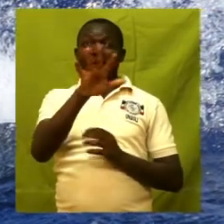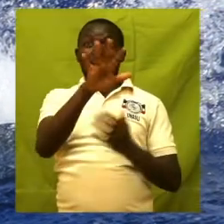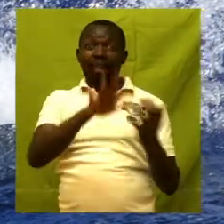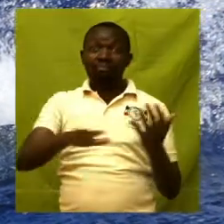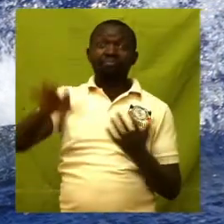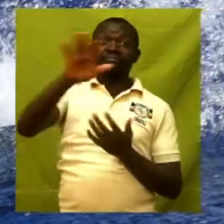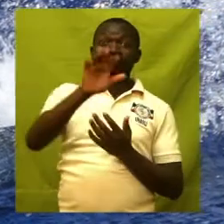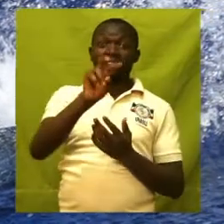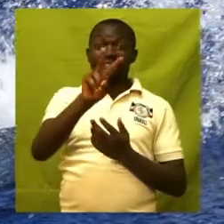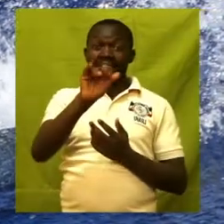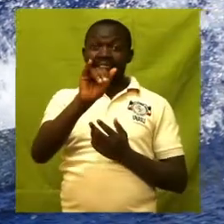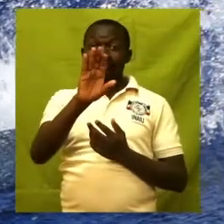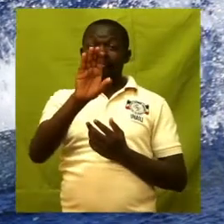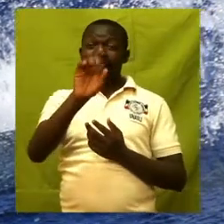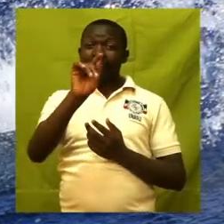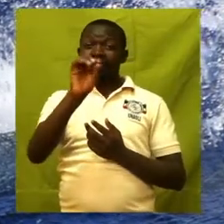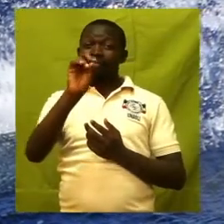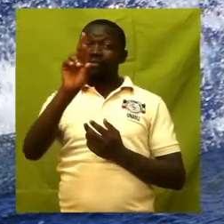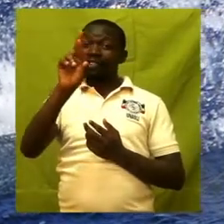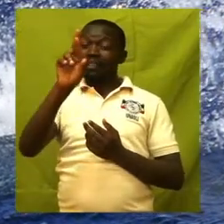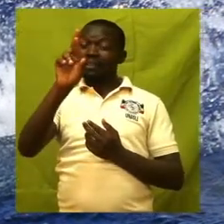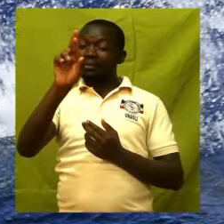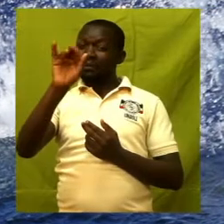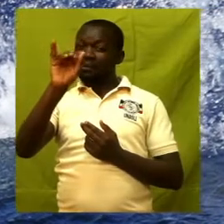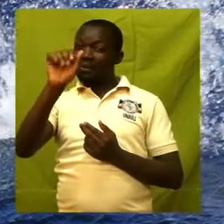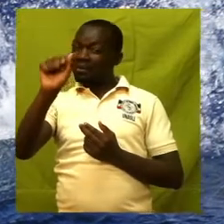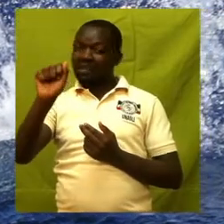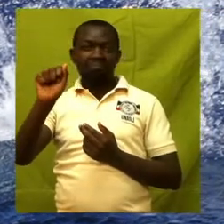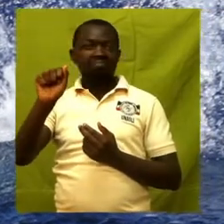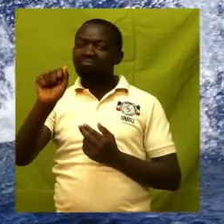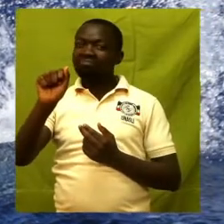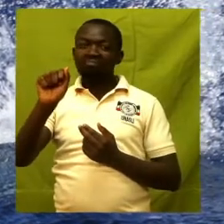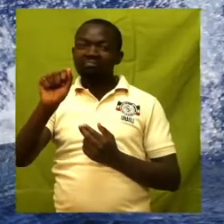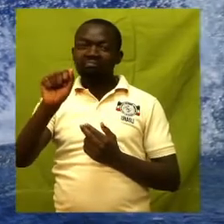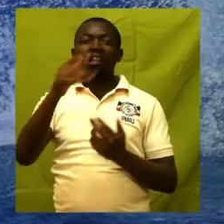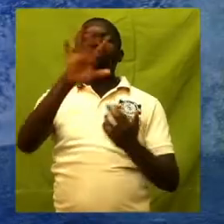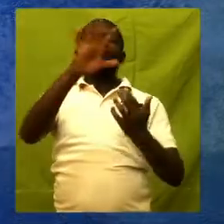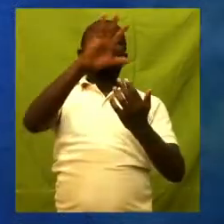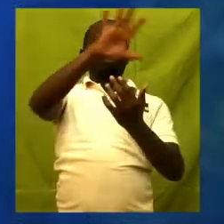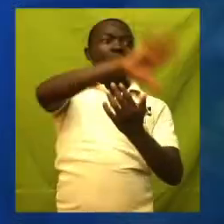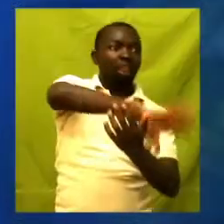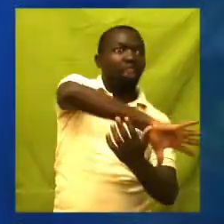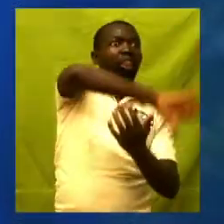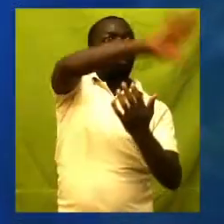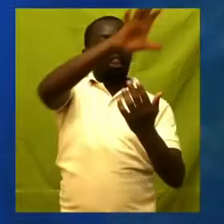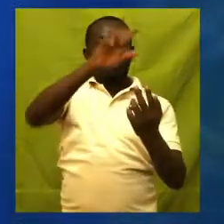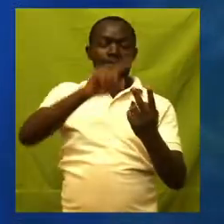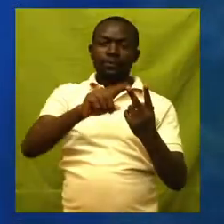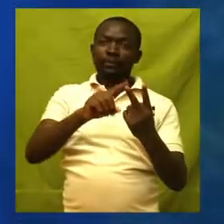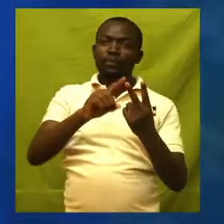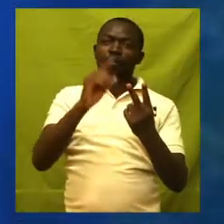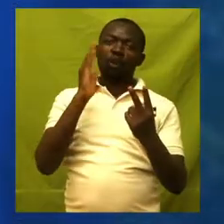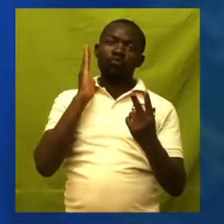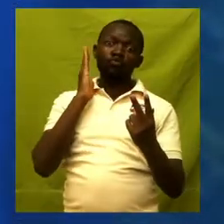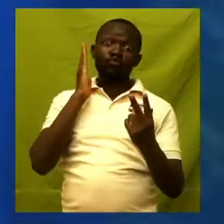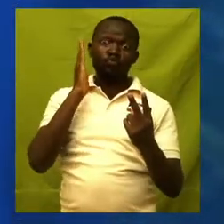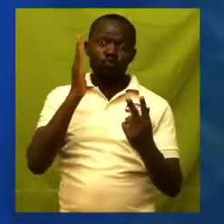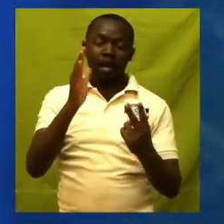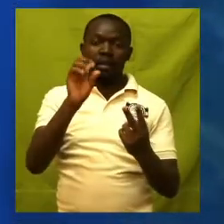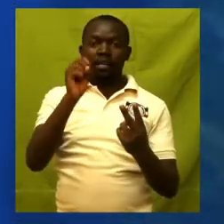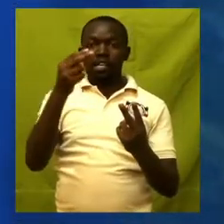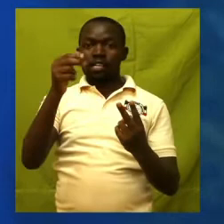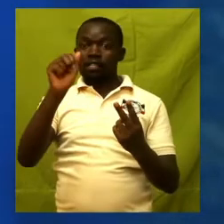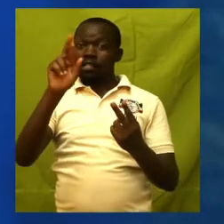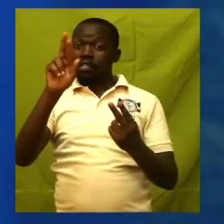No. It lives in large waters. And the shark. The